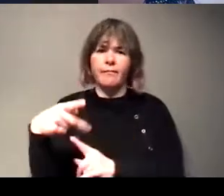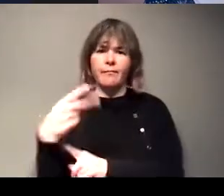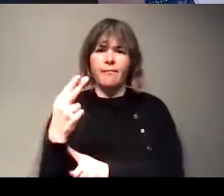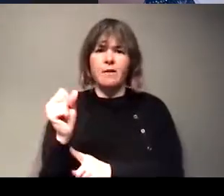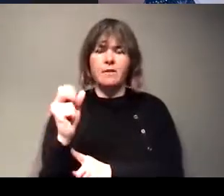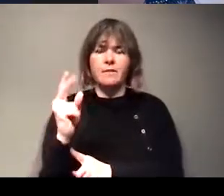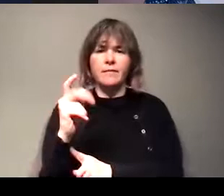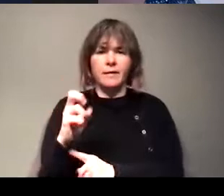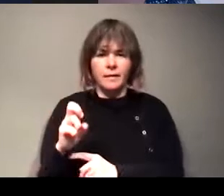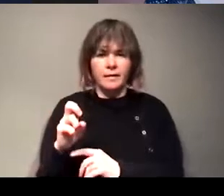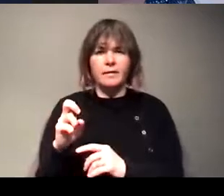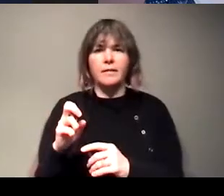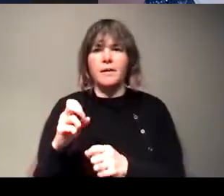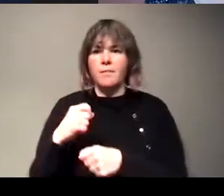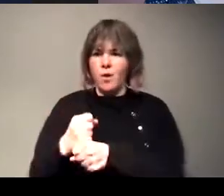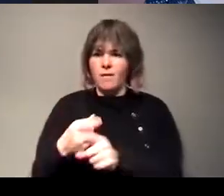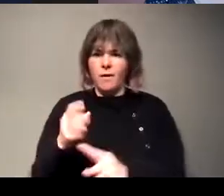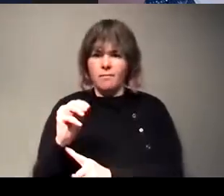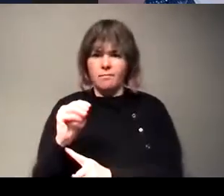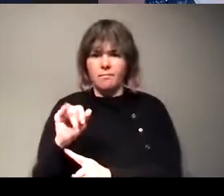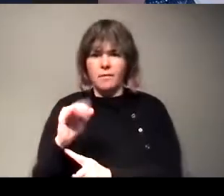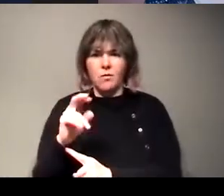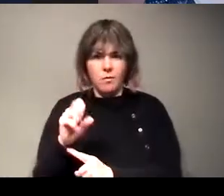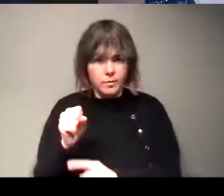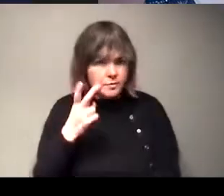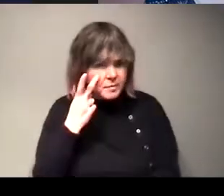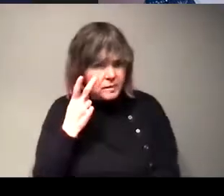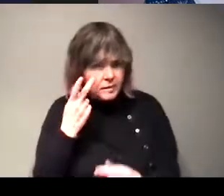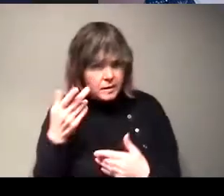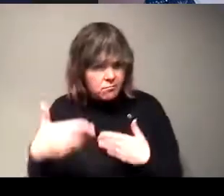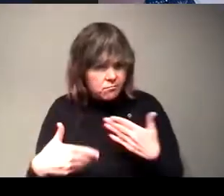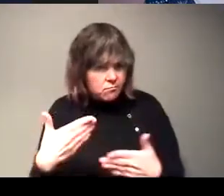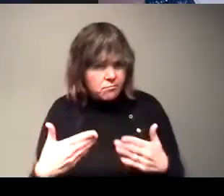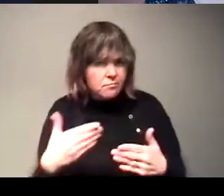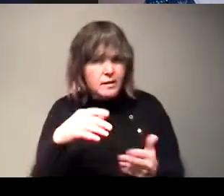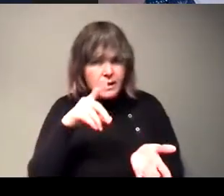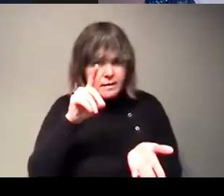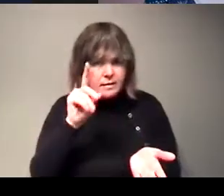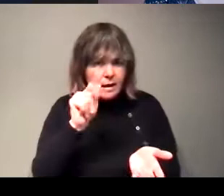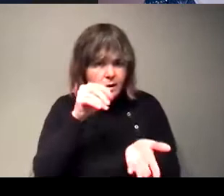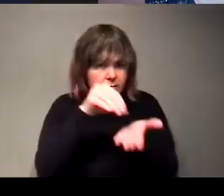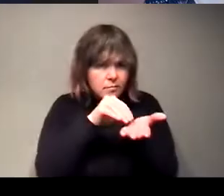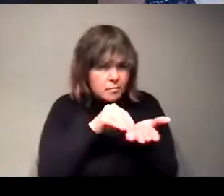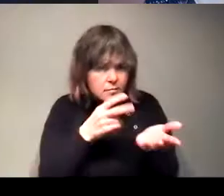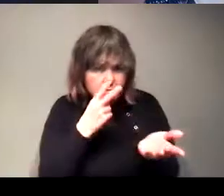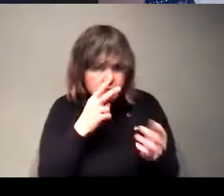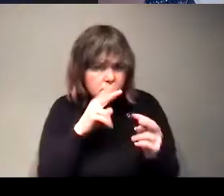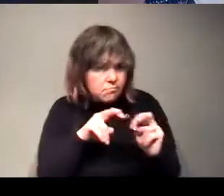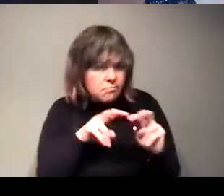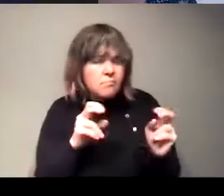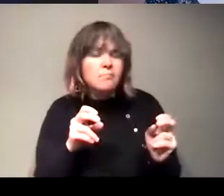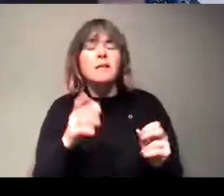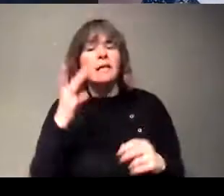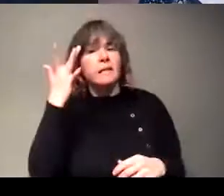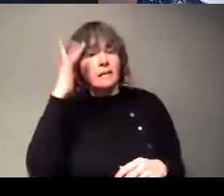of microbes. So I'm not sure, you know, we'll see how well that data holds up, but... yeah, you know, in terms of intelligent life,